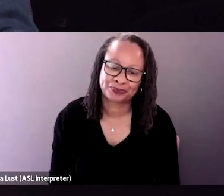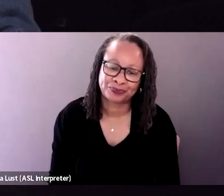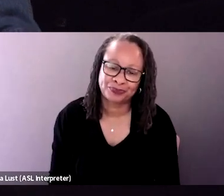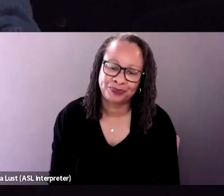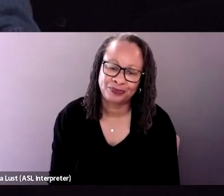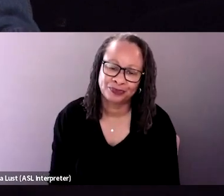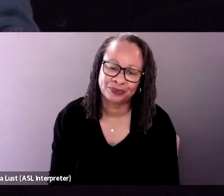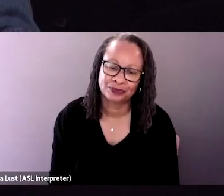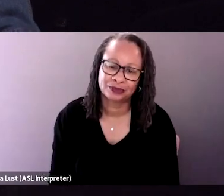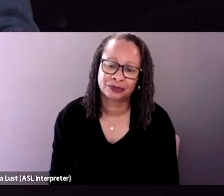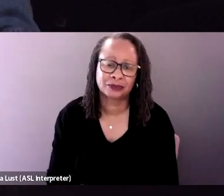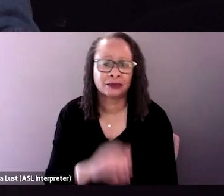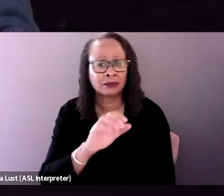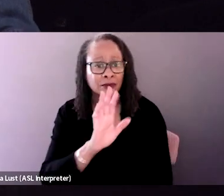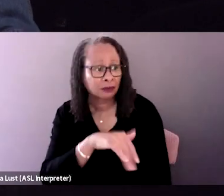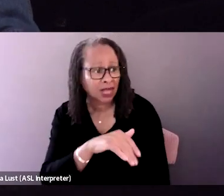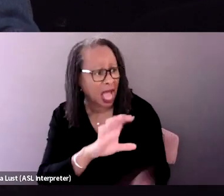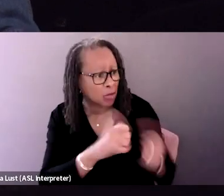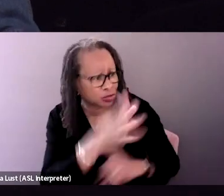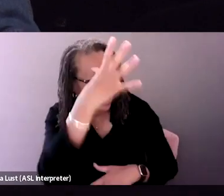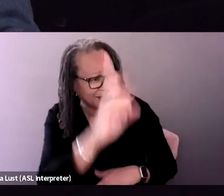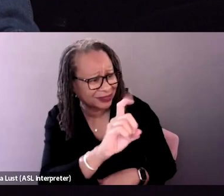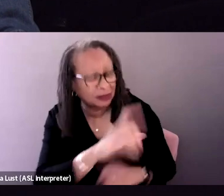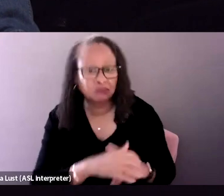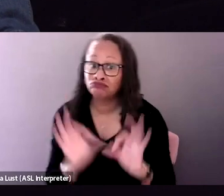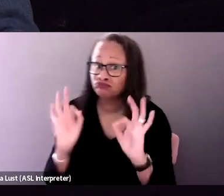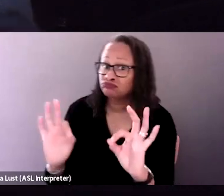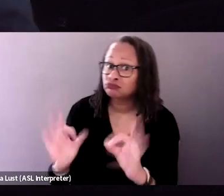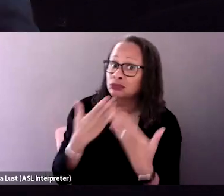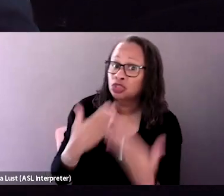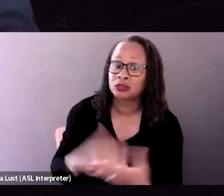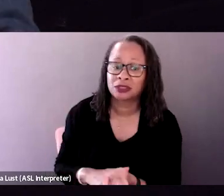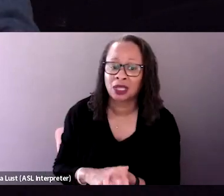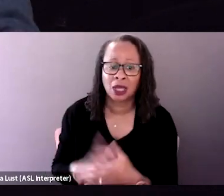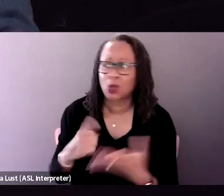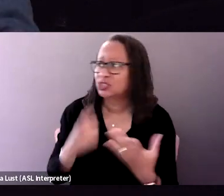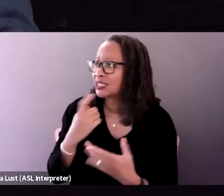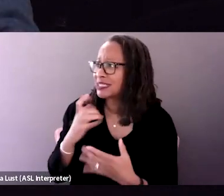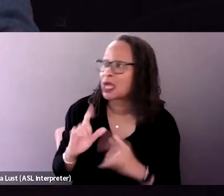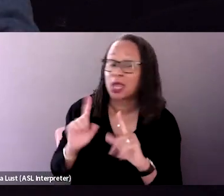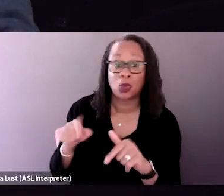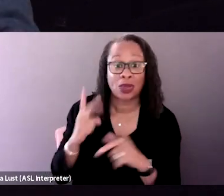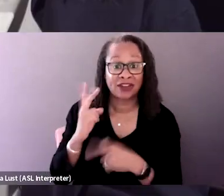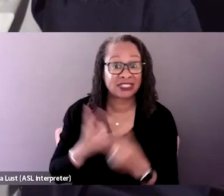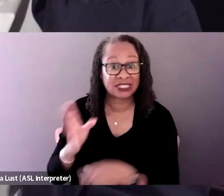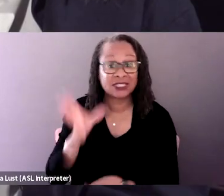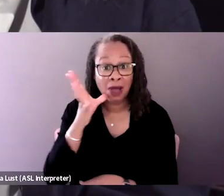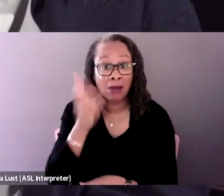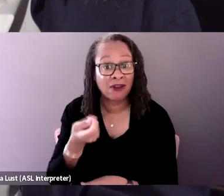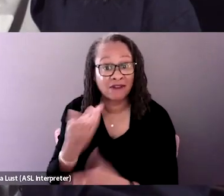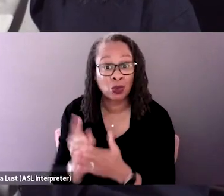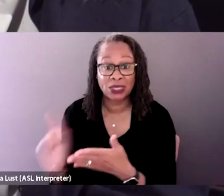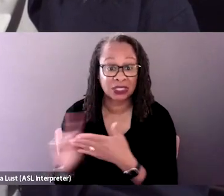Quickly, can I ask how is he? How's he doing? He's good. What should I say? He went and saw his mom a couple weeks ago, which was